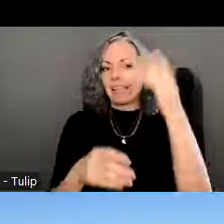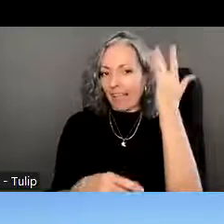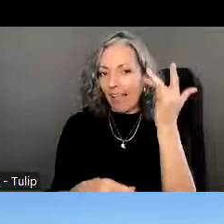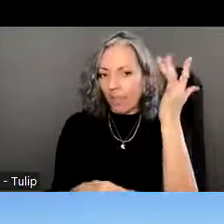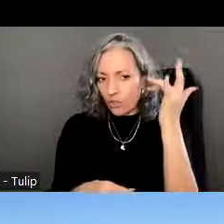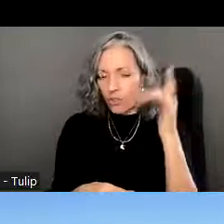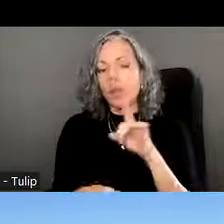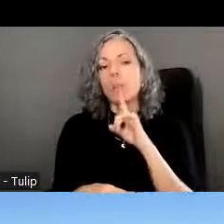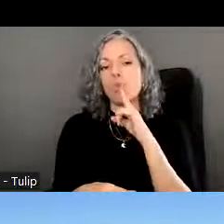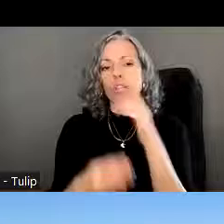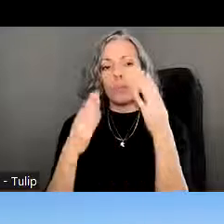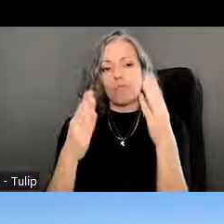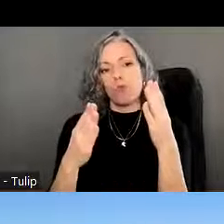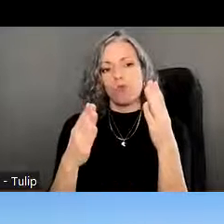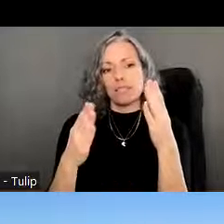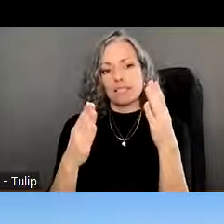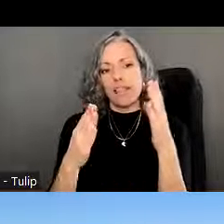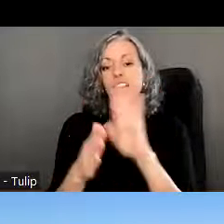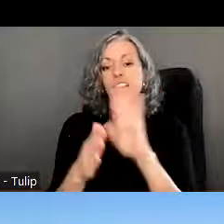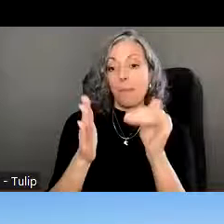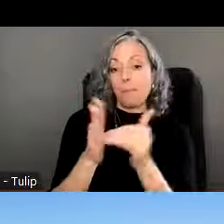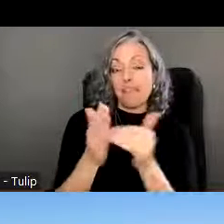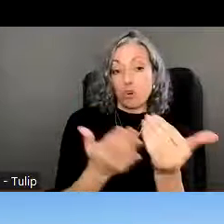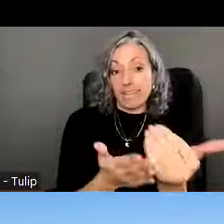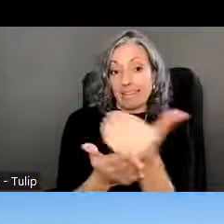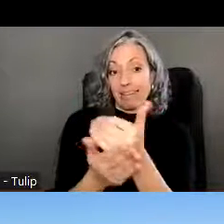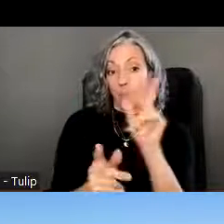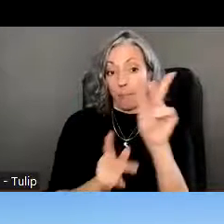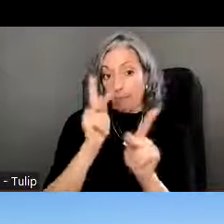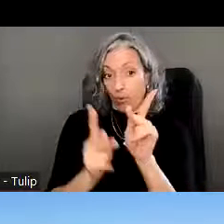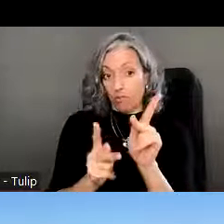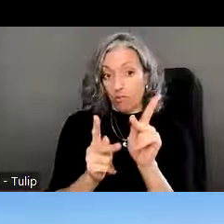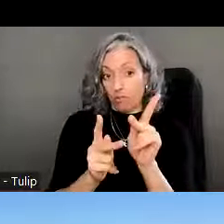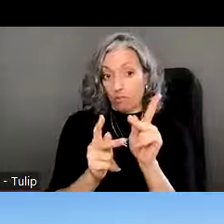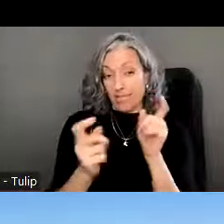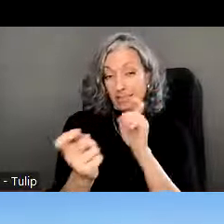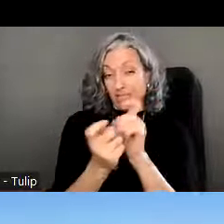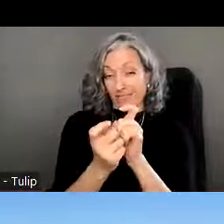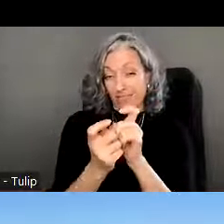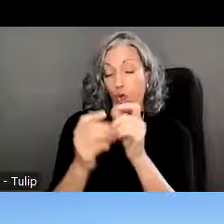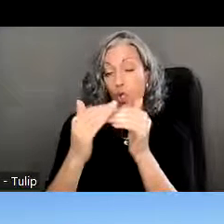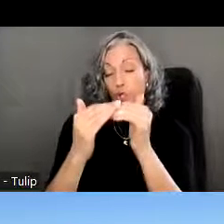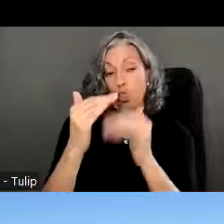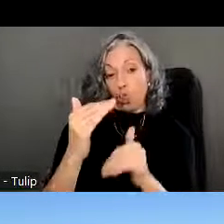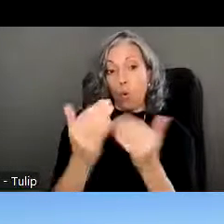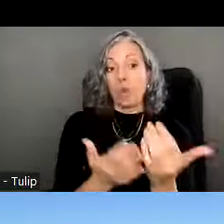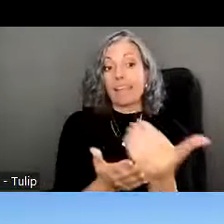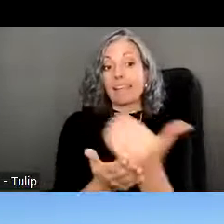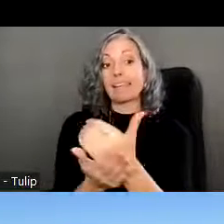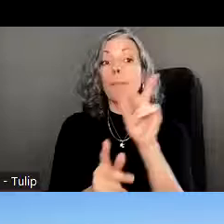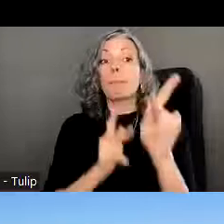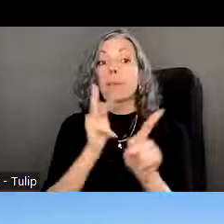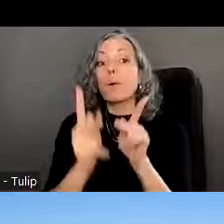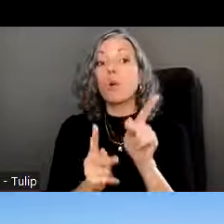largely serve the missing middle income individuals, and particularly lower middle income individuals that are really at